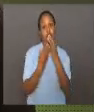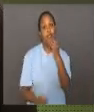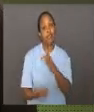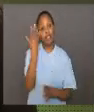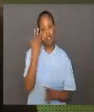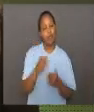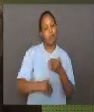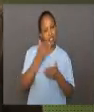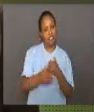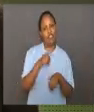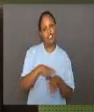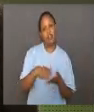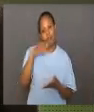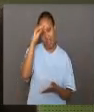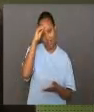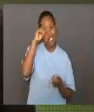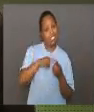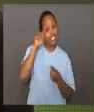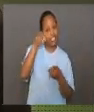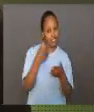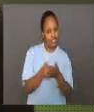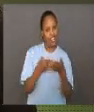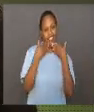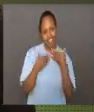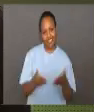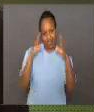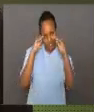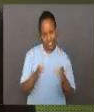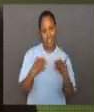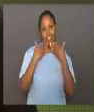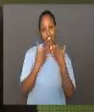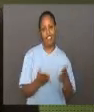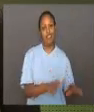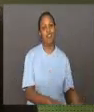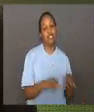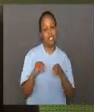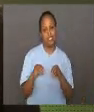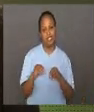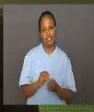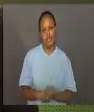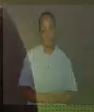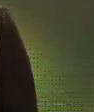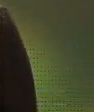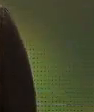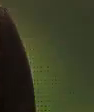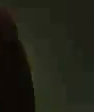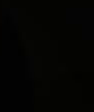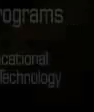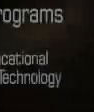of the Ethiopian Revolution next time. Until then, thank you, teacher. Thank you, students.